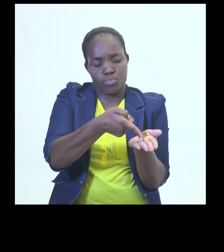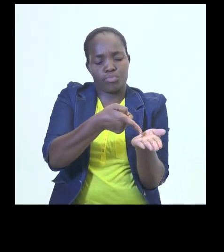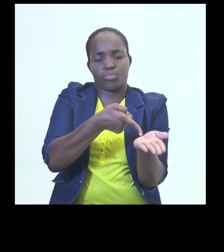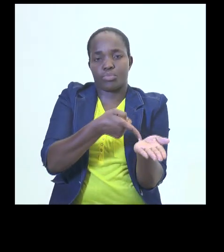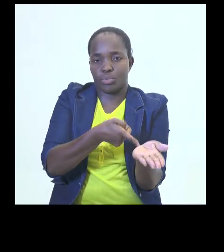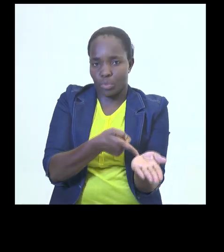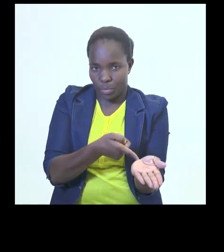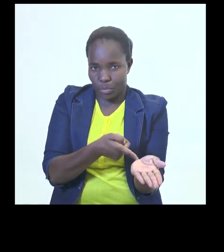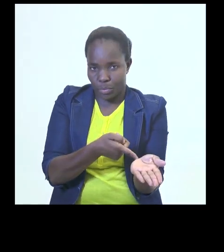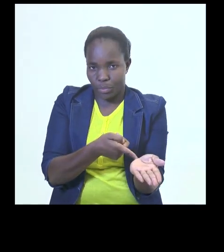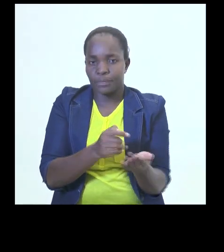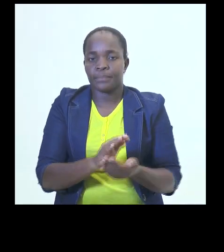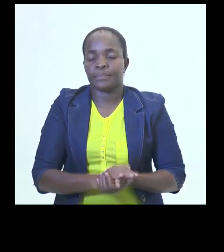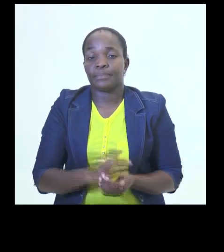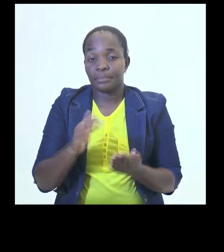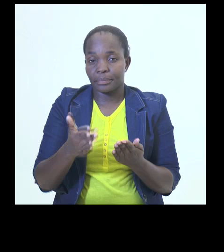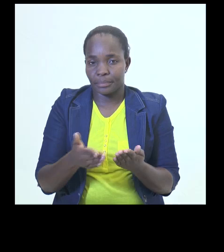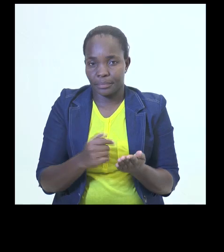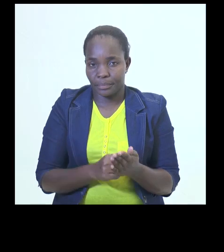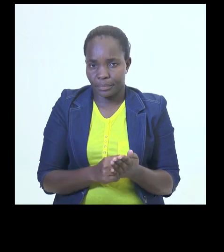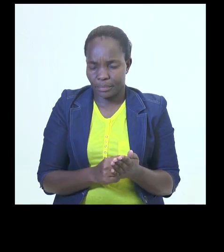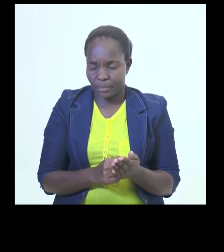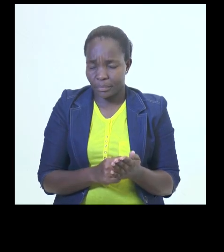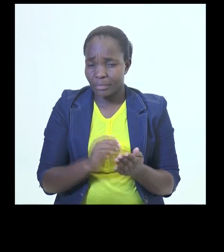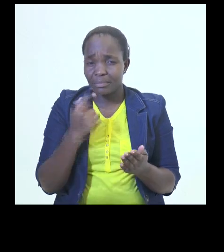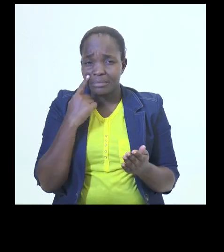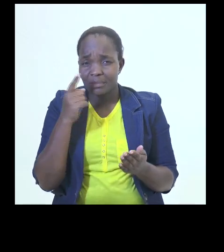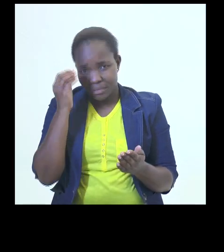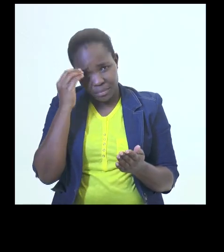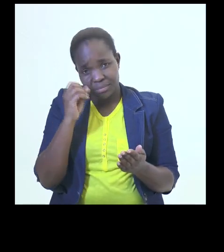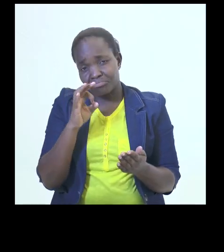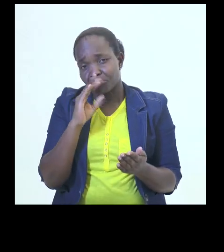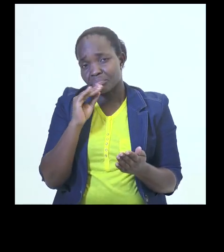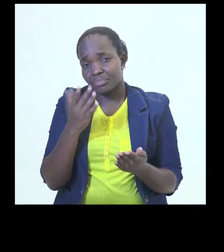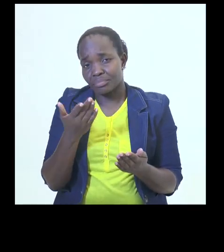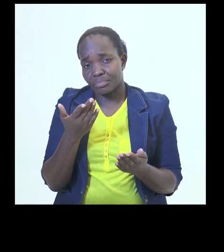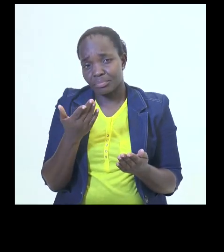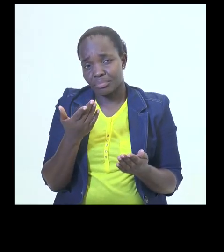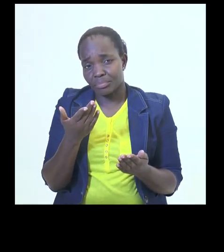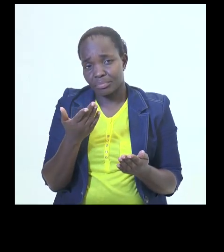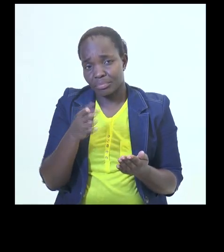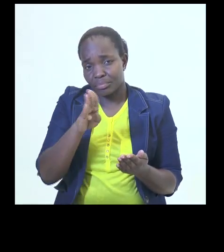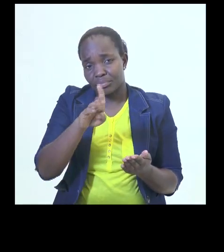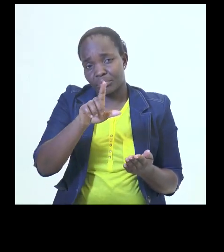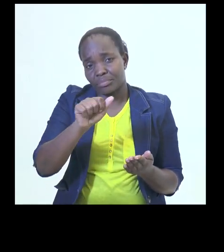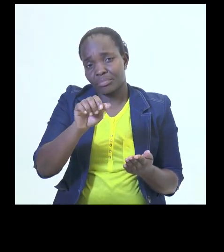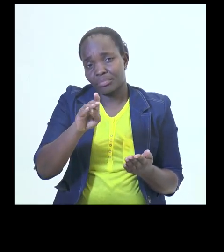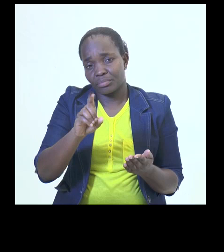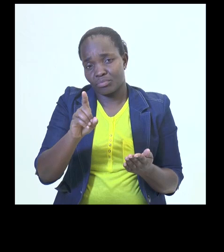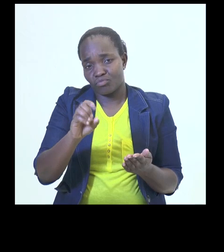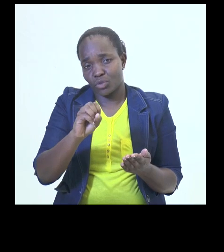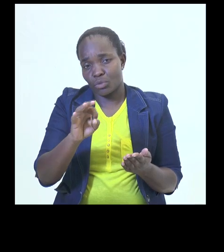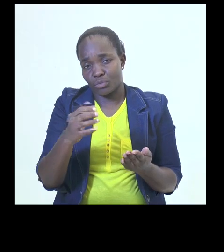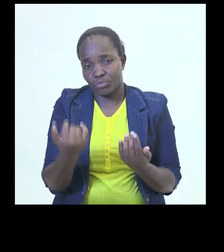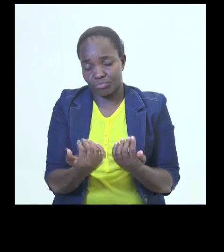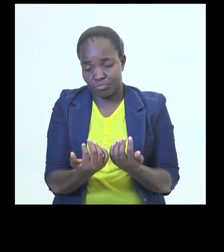tip. Then, you know how one talks about blade of grass. The blade or